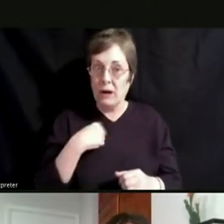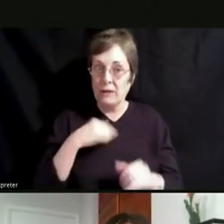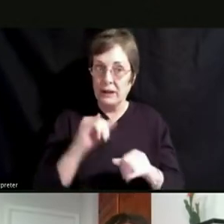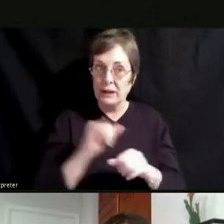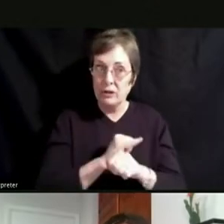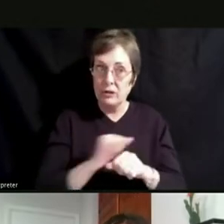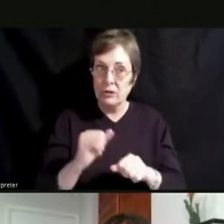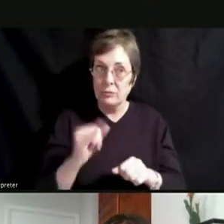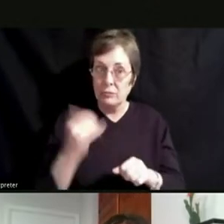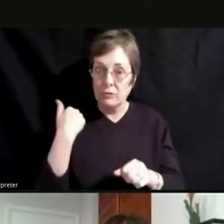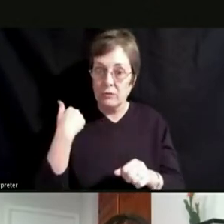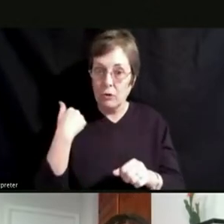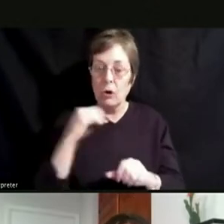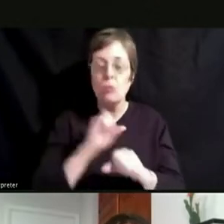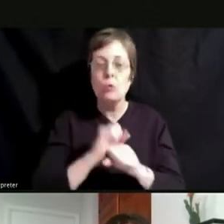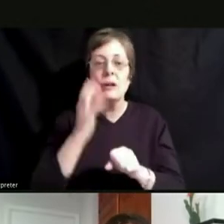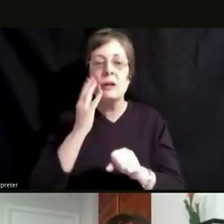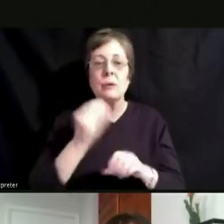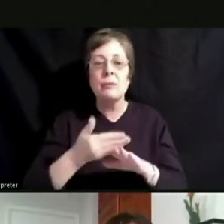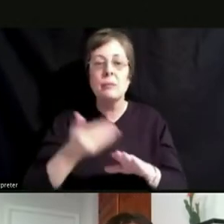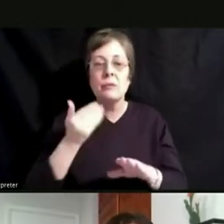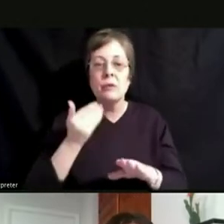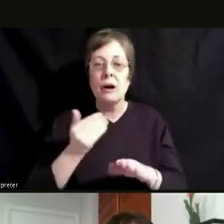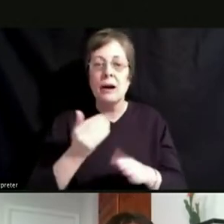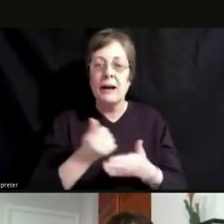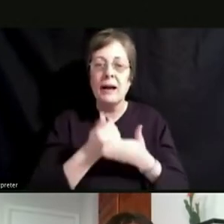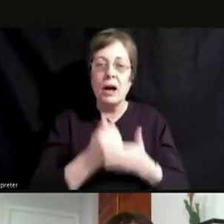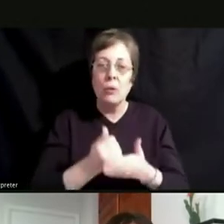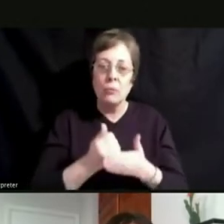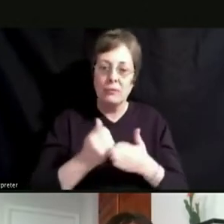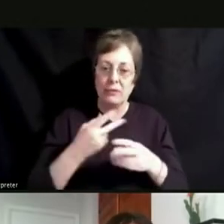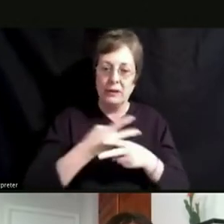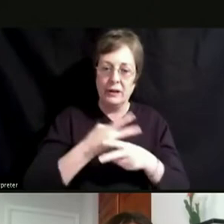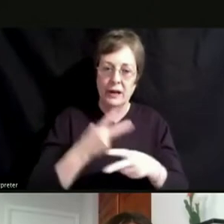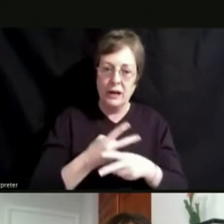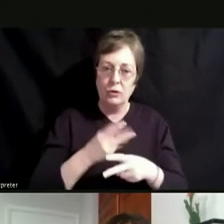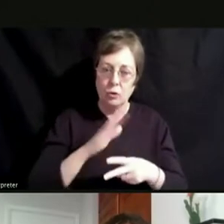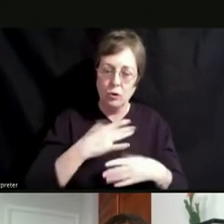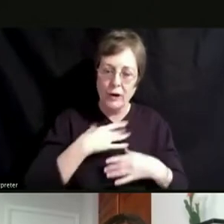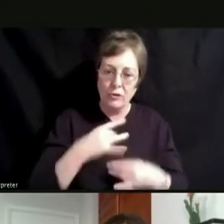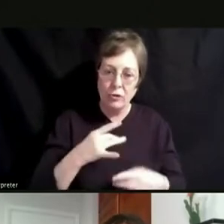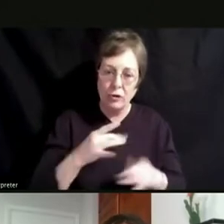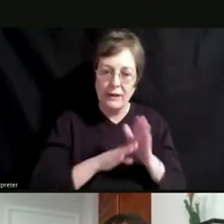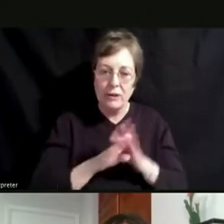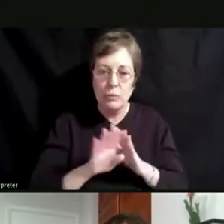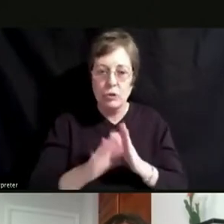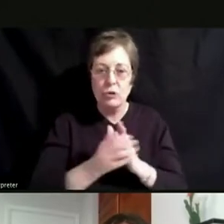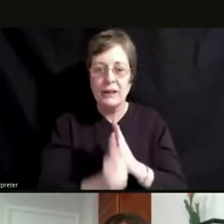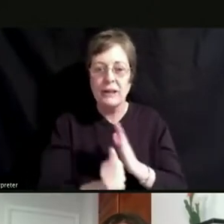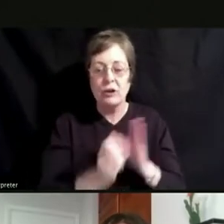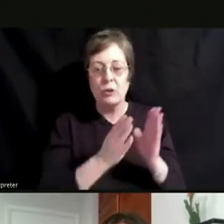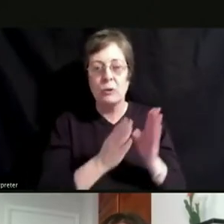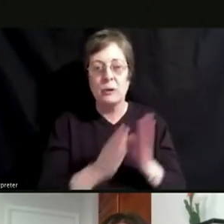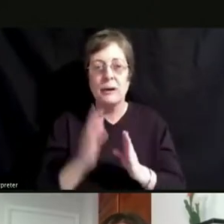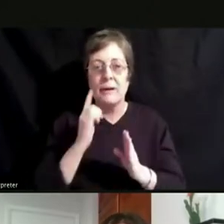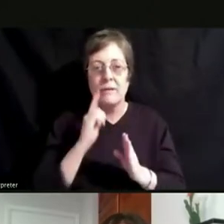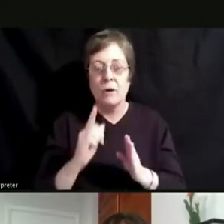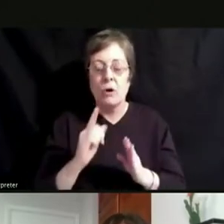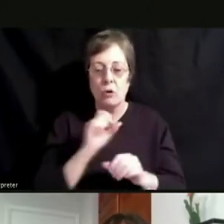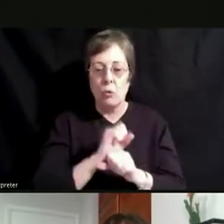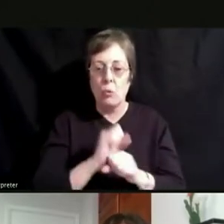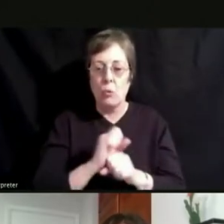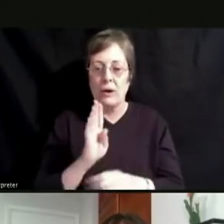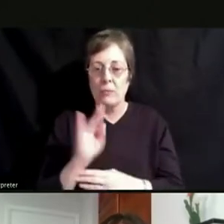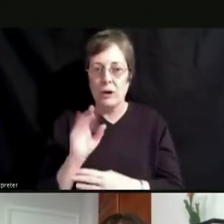work experience that helped define your interest or develop your skills in preparation for your career in bioscience? We could start with